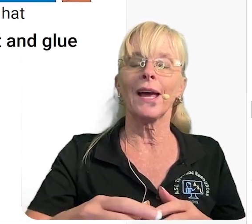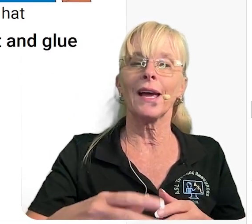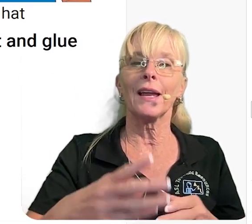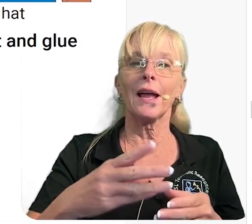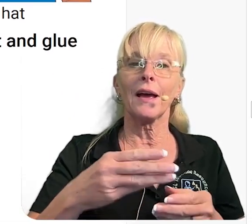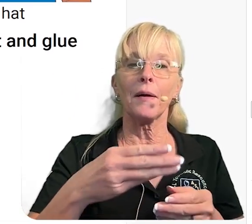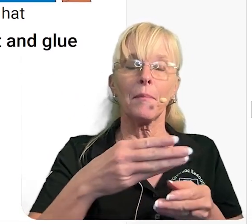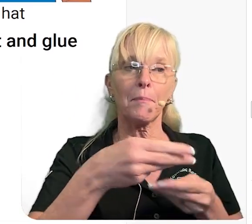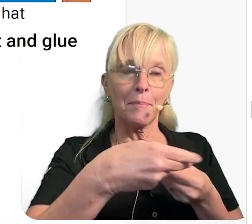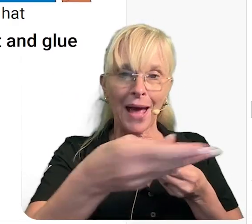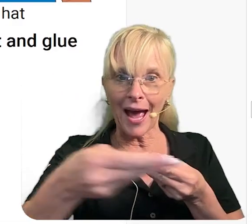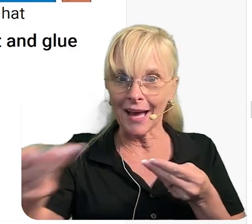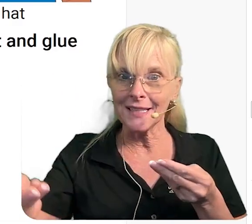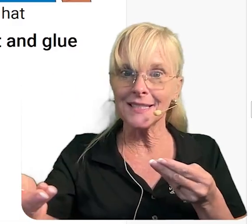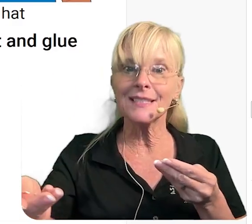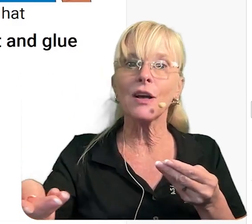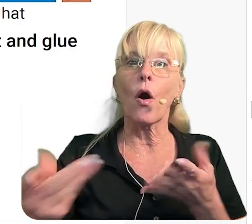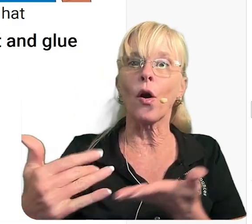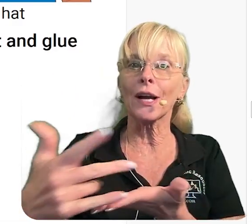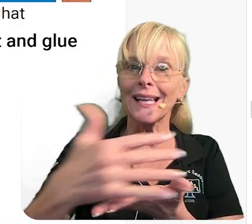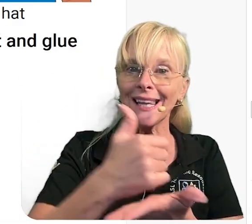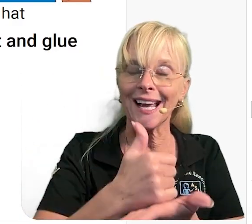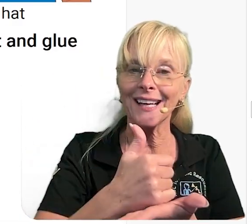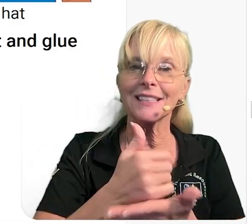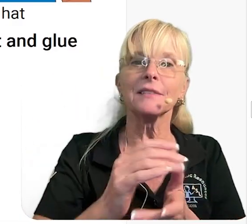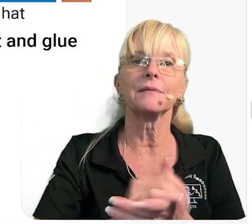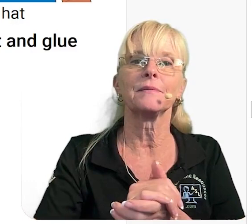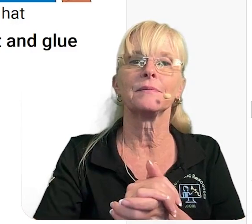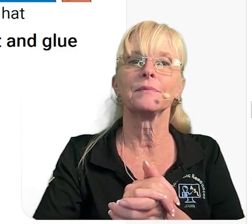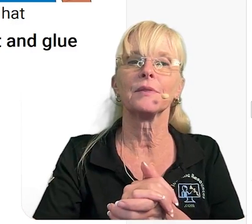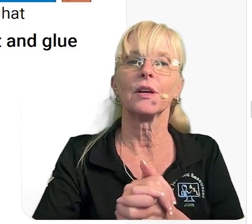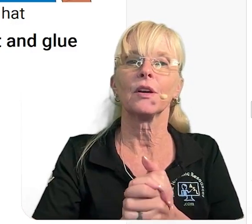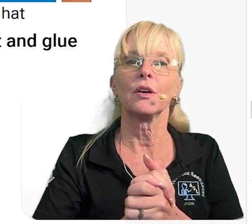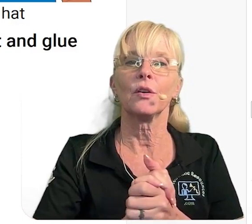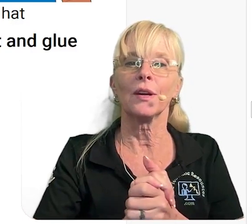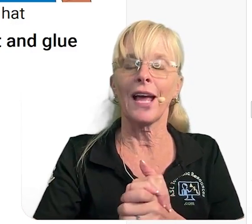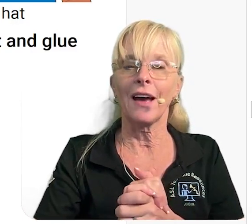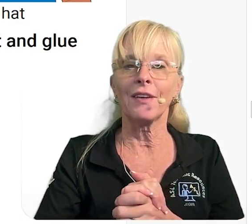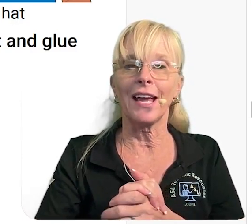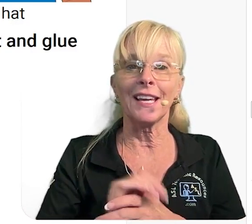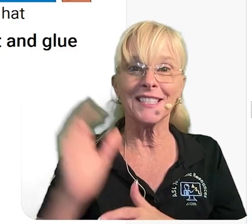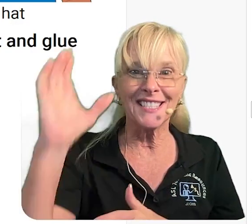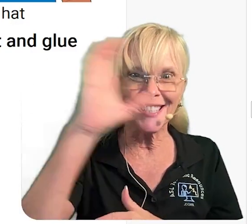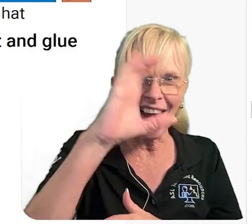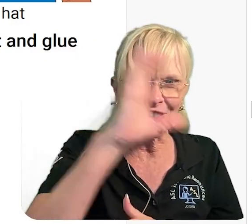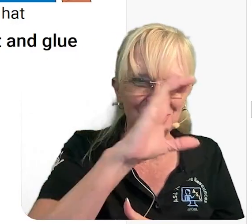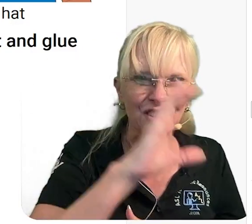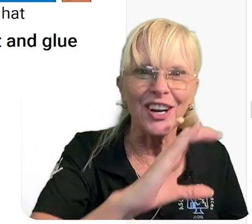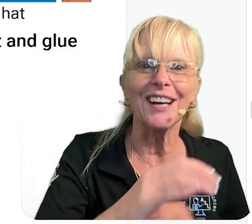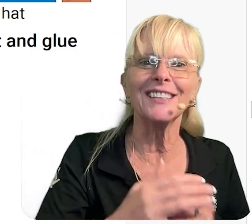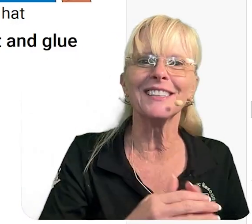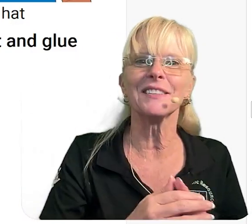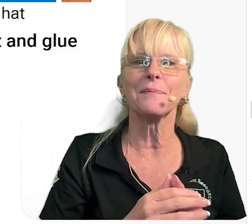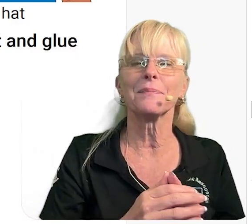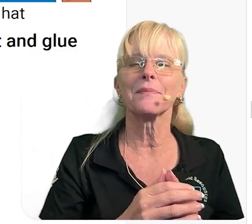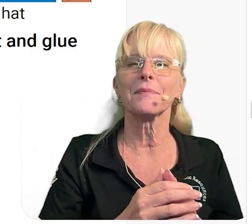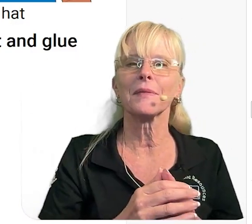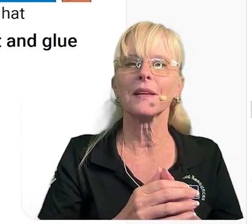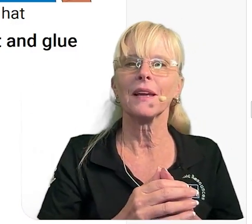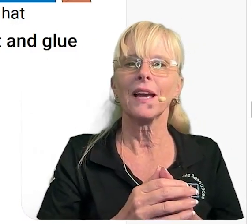You can pass or collect. You can have a scavenger